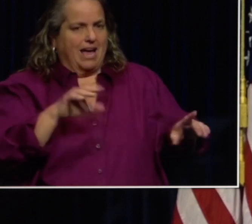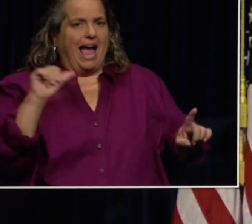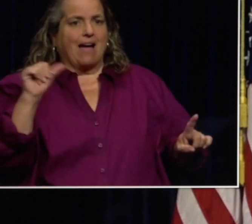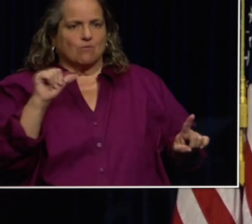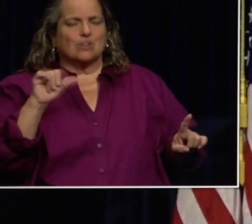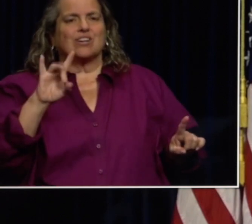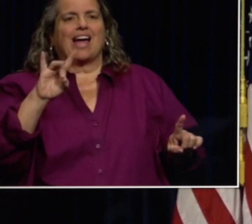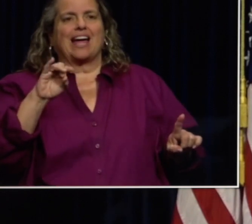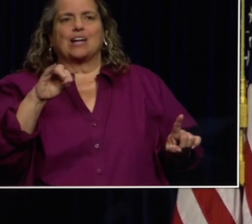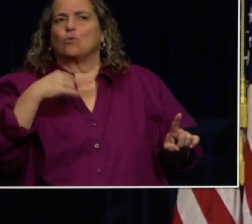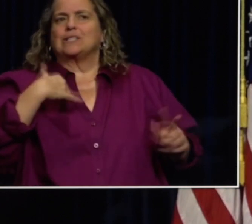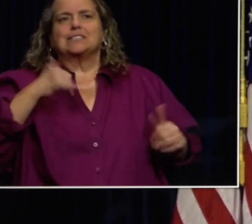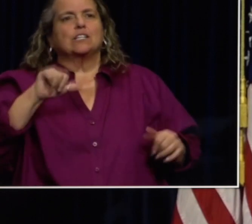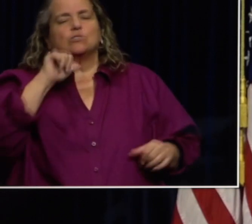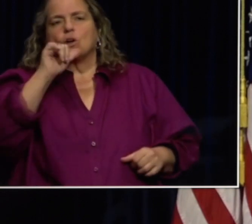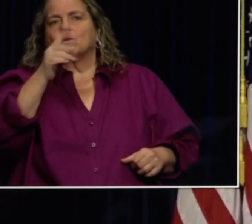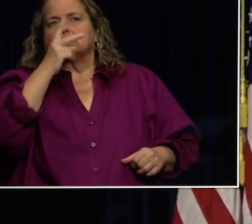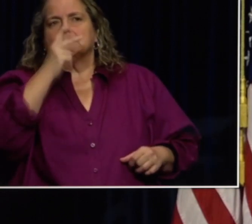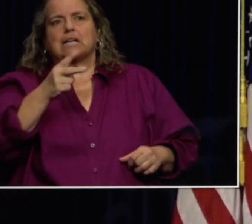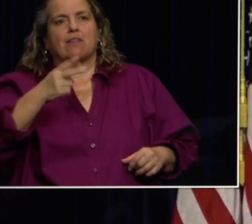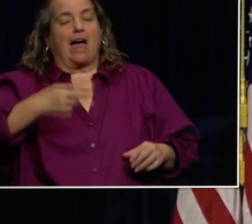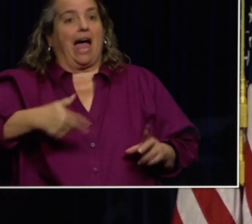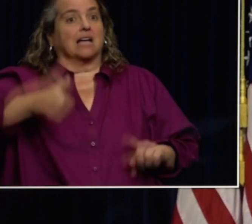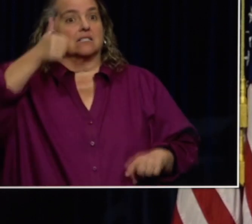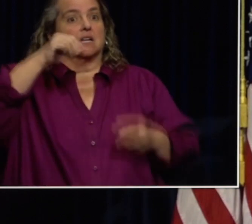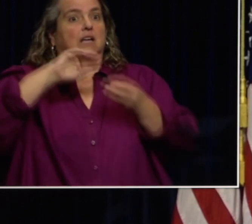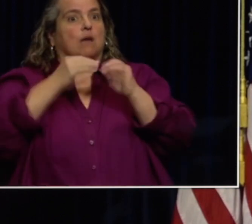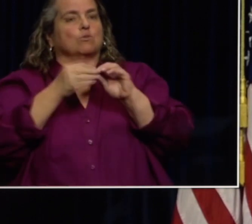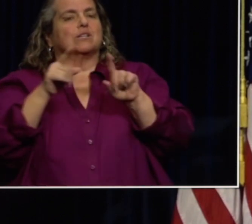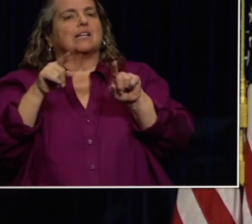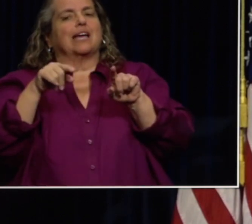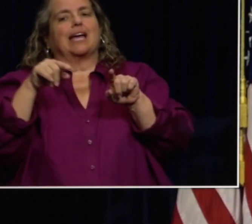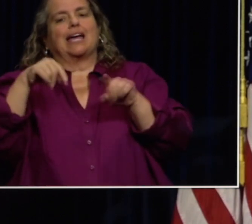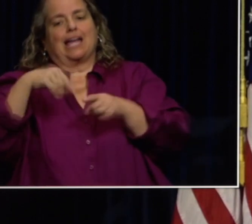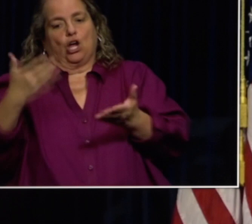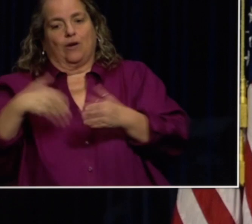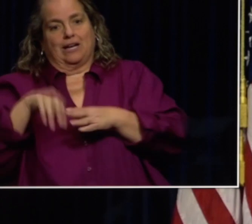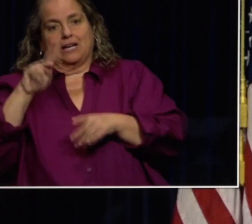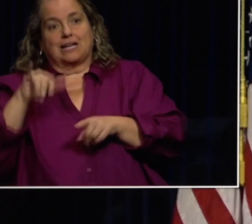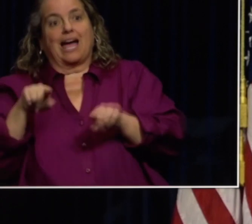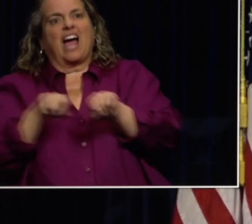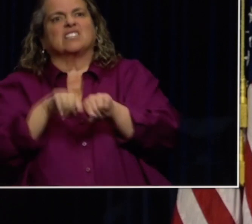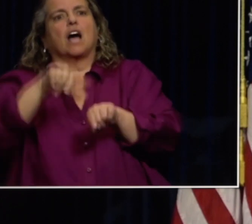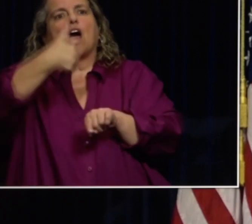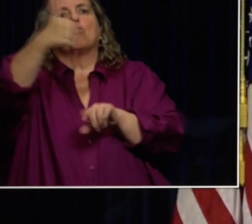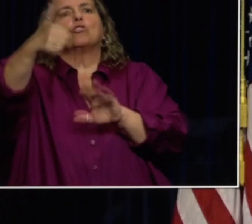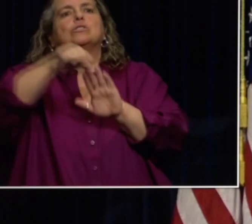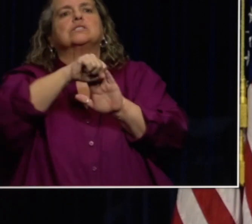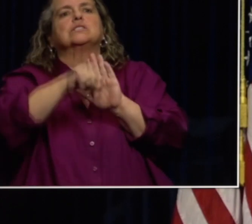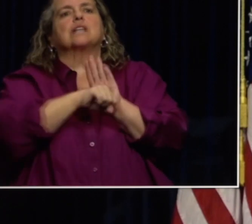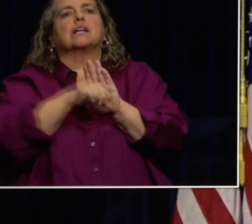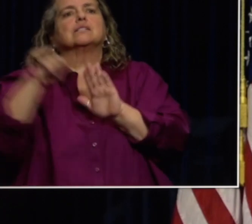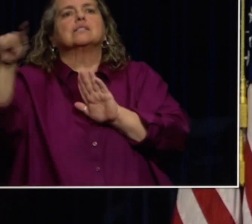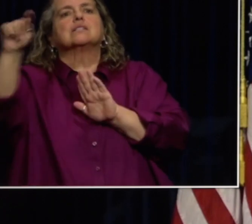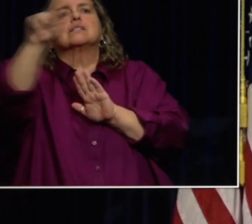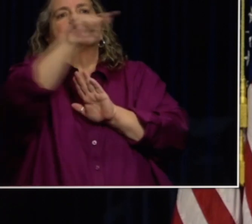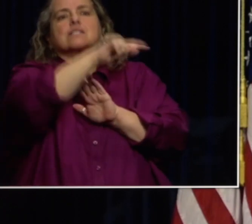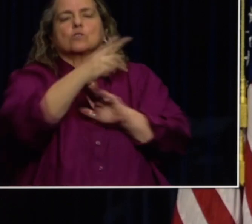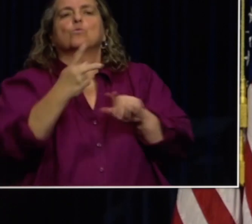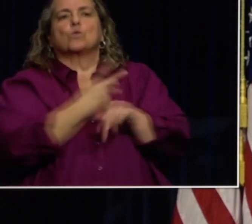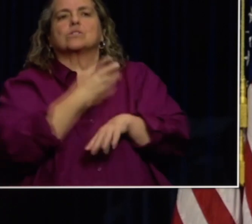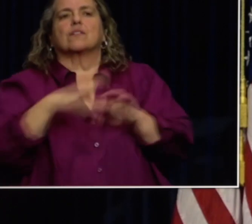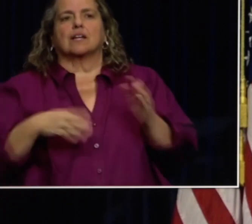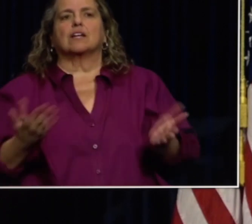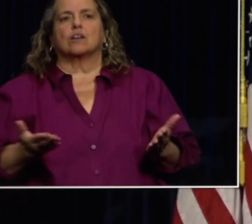see the numbers going the same way in Kentucky as in so many other places. So what we will